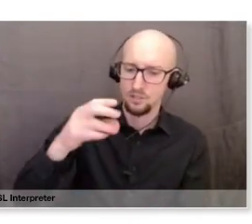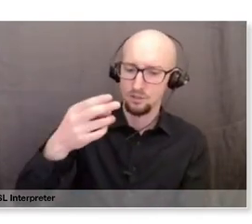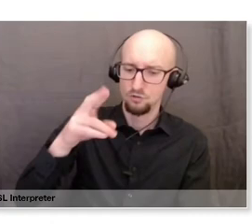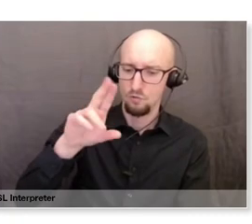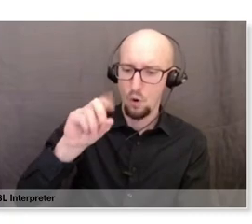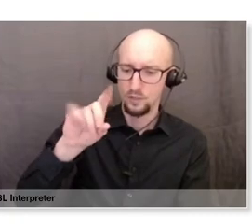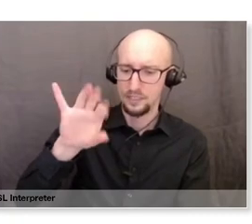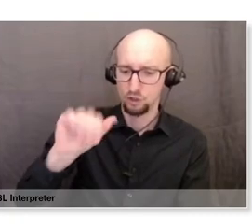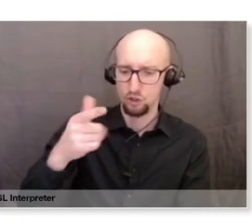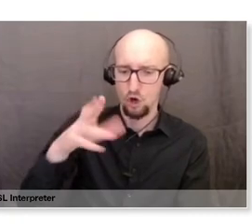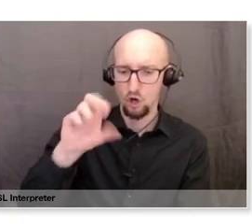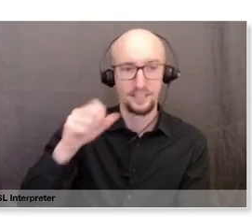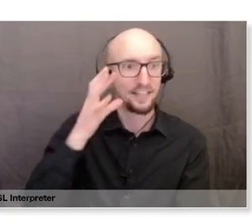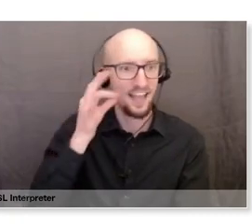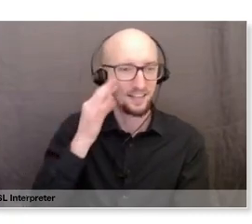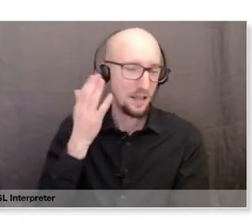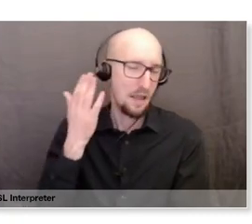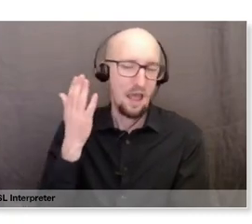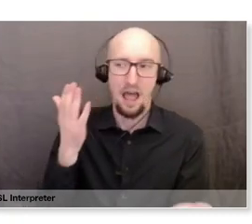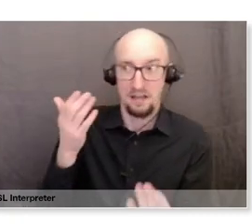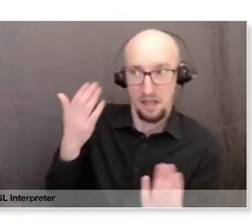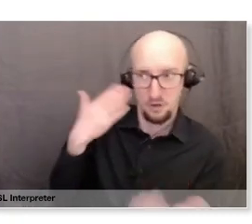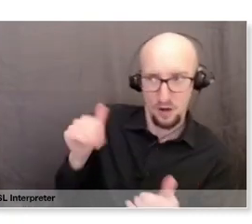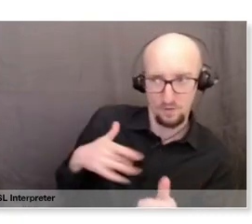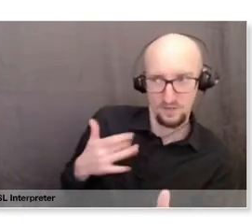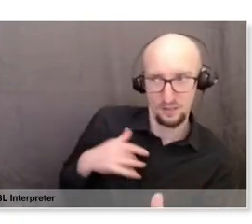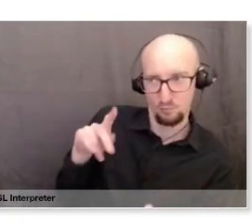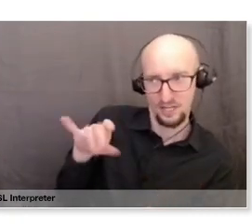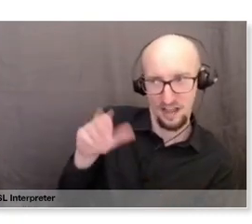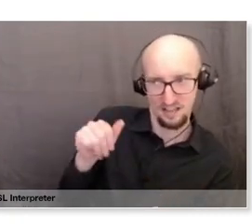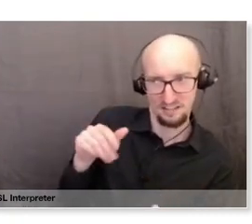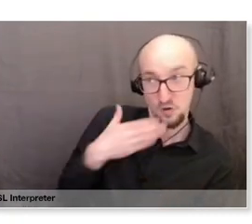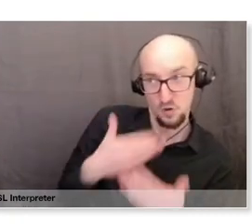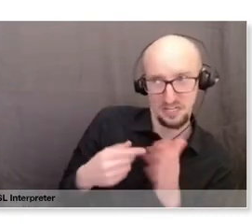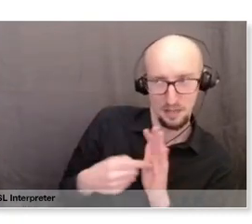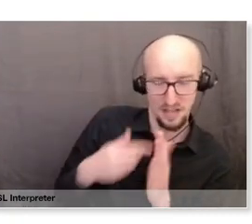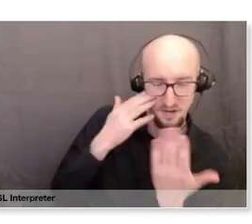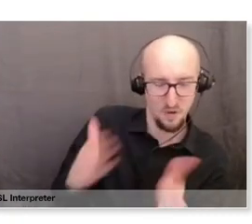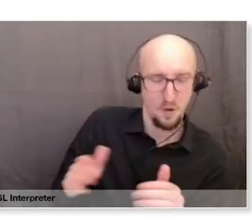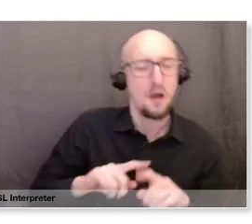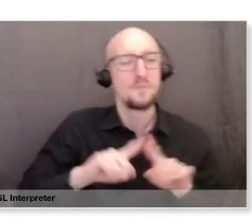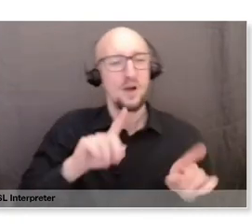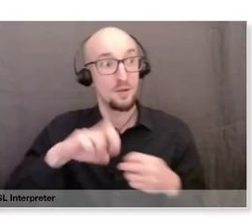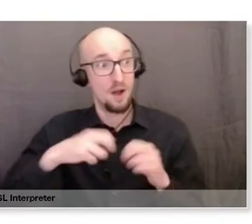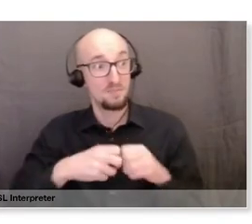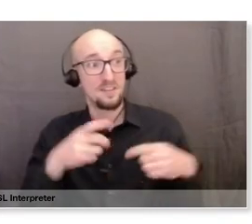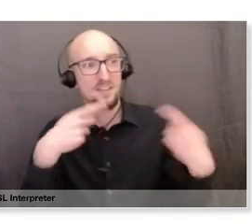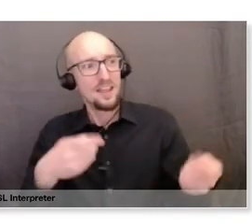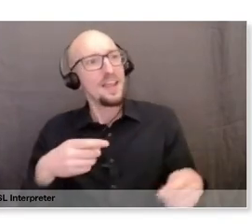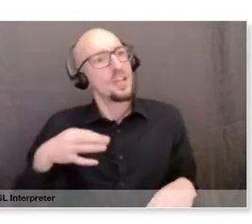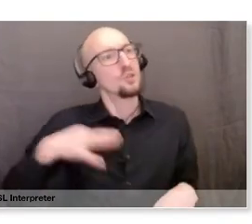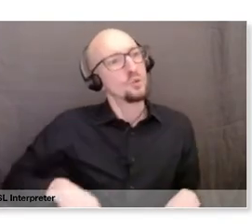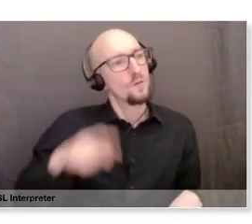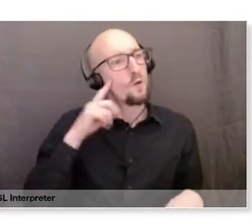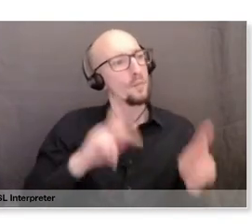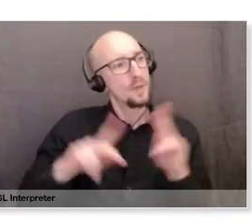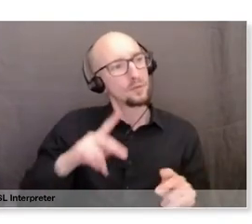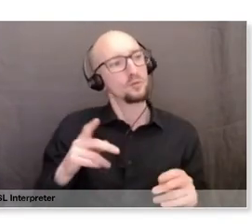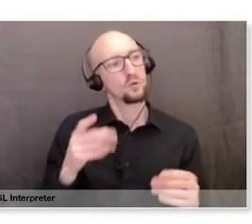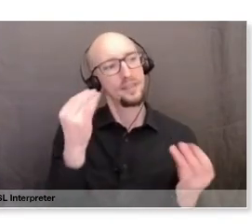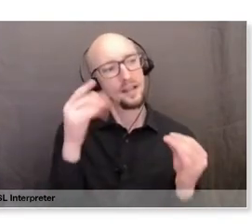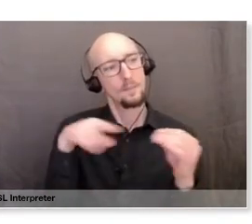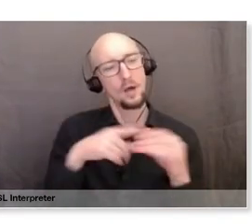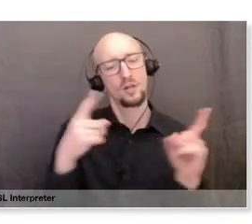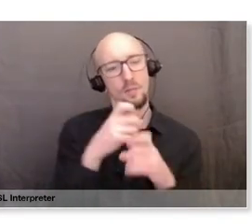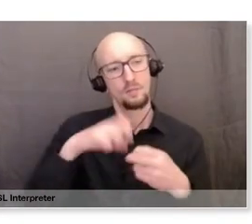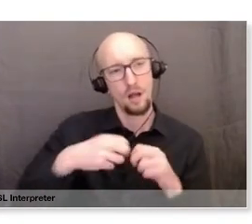So, you know, maybe you don't like that analogy. But the point is, it has been useful for people to think about a complicated problem. Whether it's the